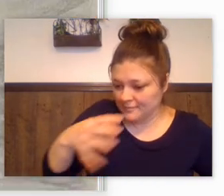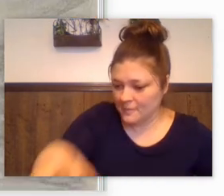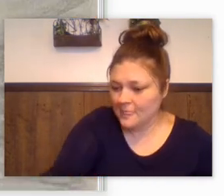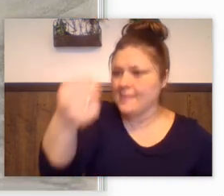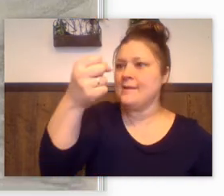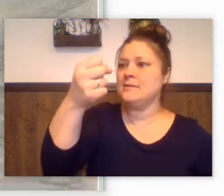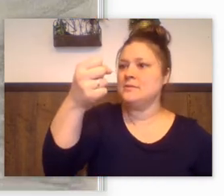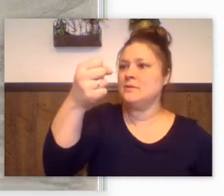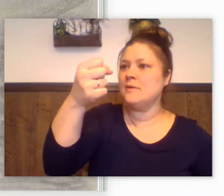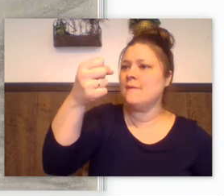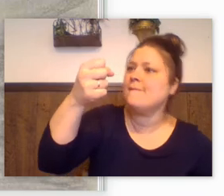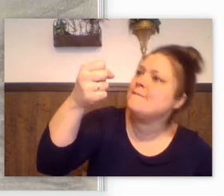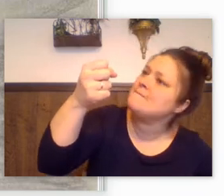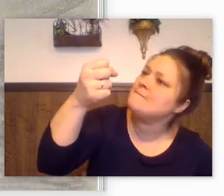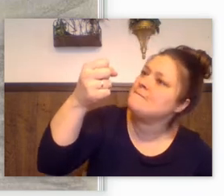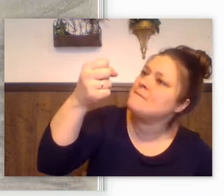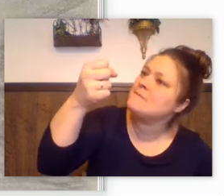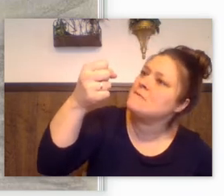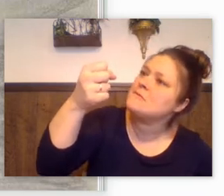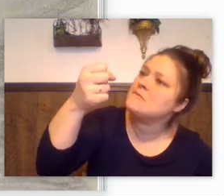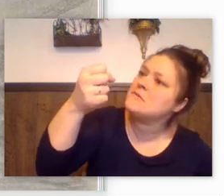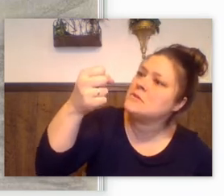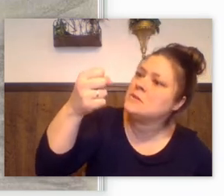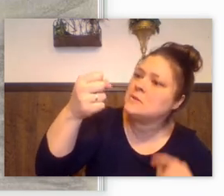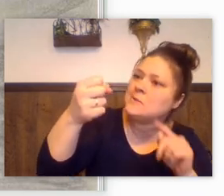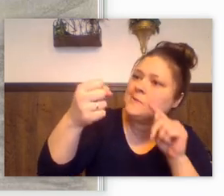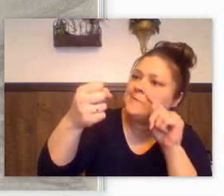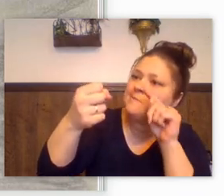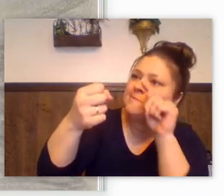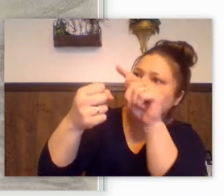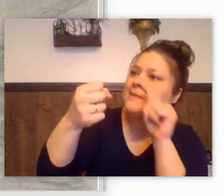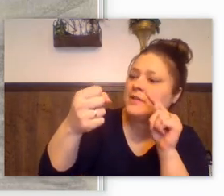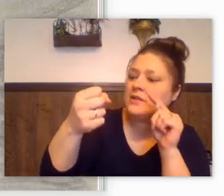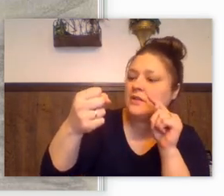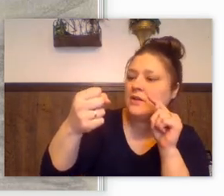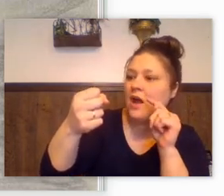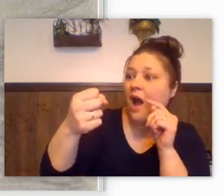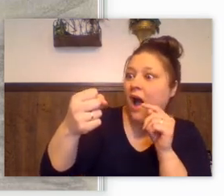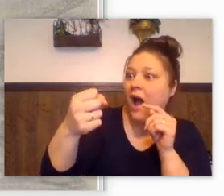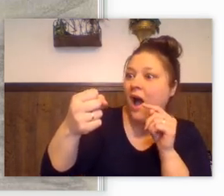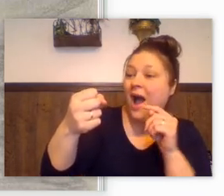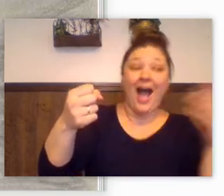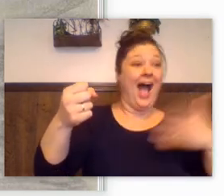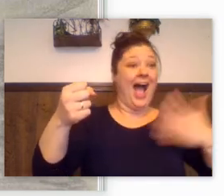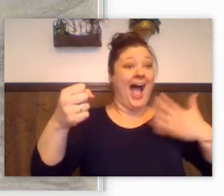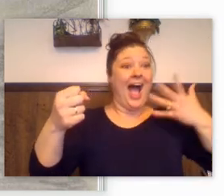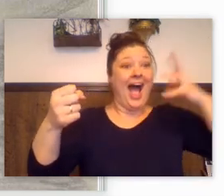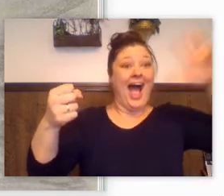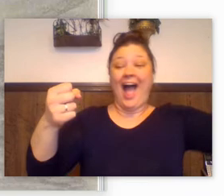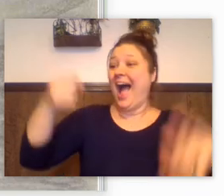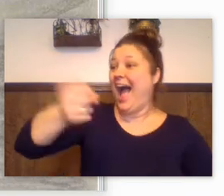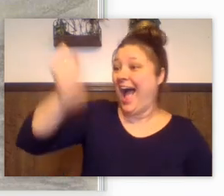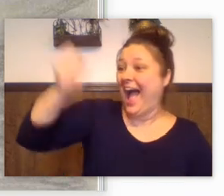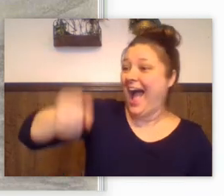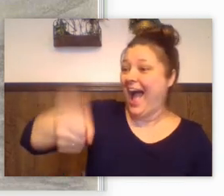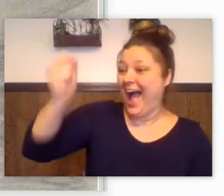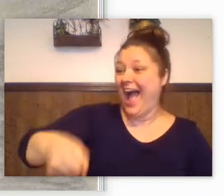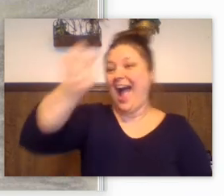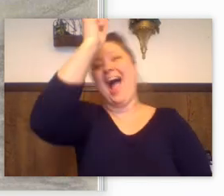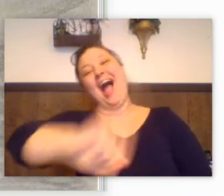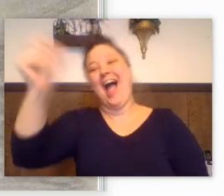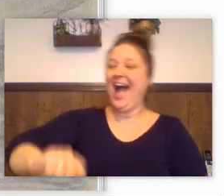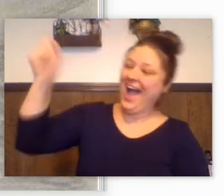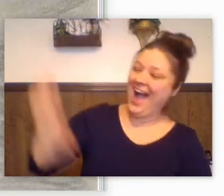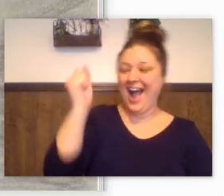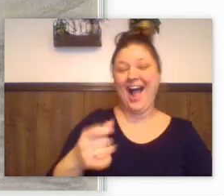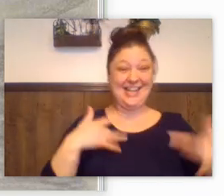It grabbed Spork and held him motionless in its fist. It tapped him once and let out a cheerful shriek. It wagged